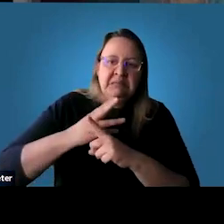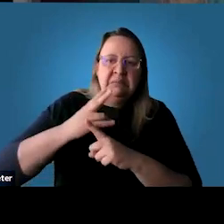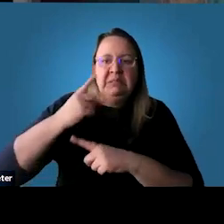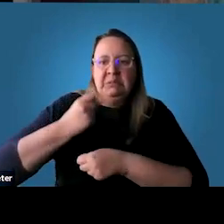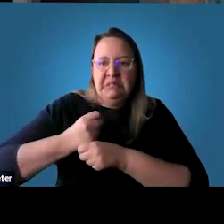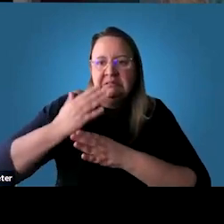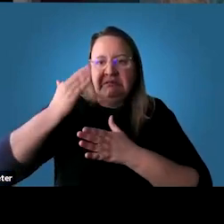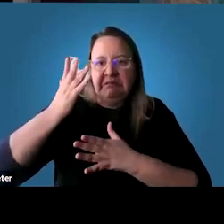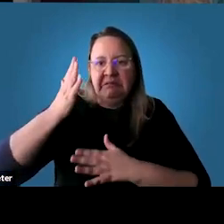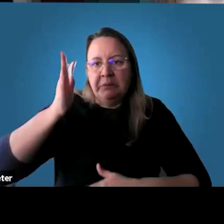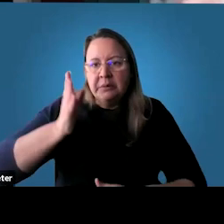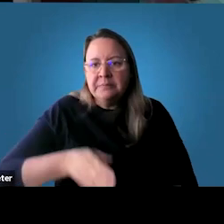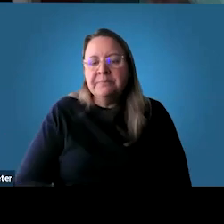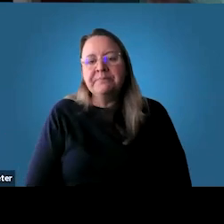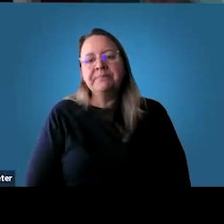now.